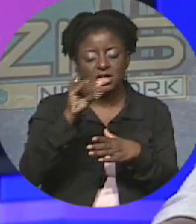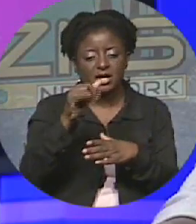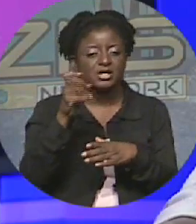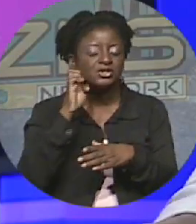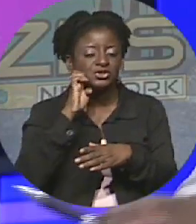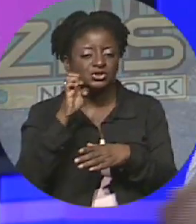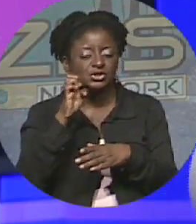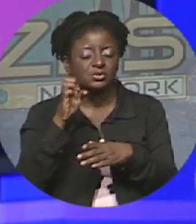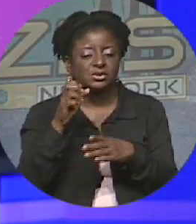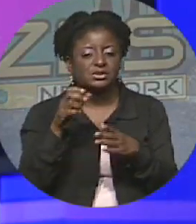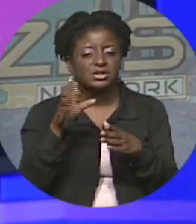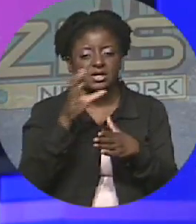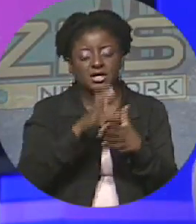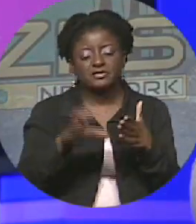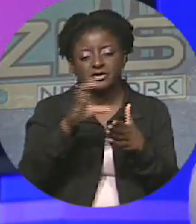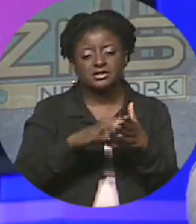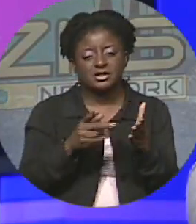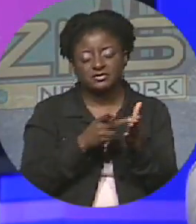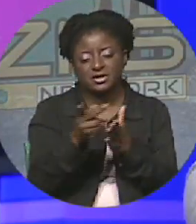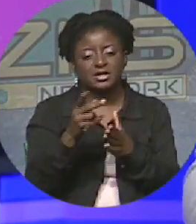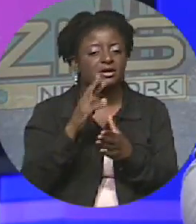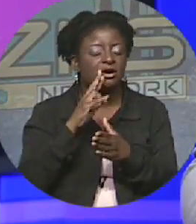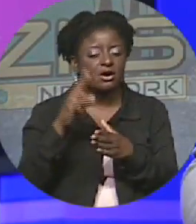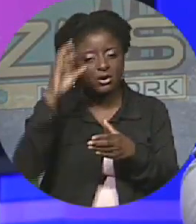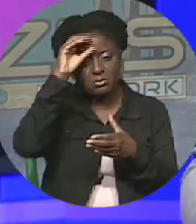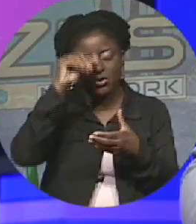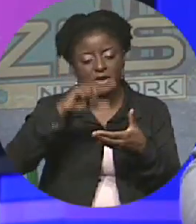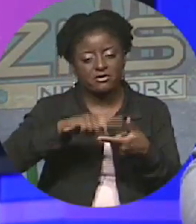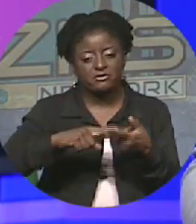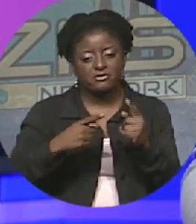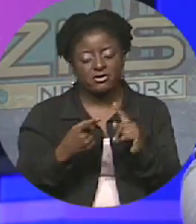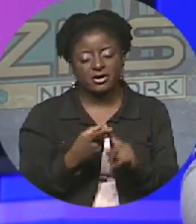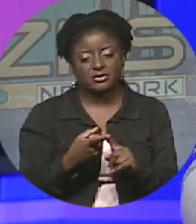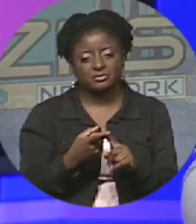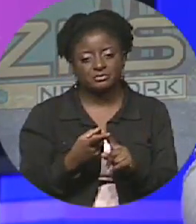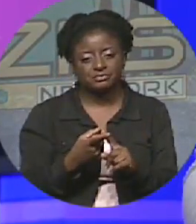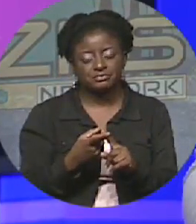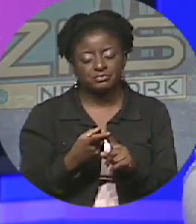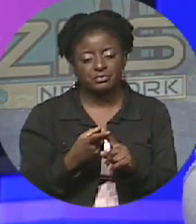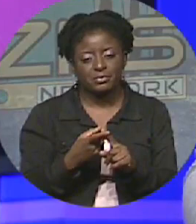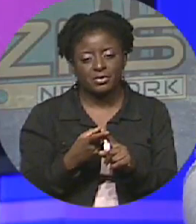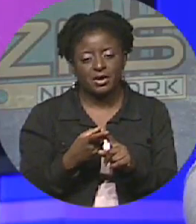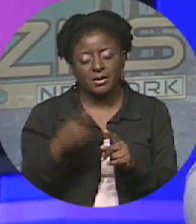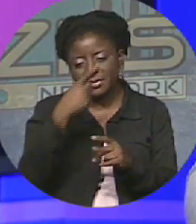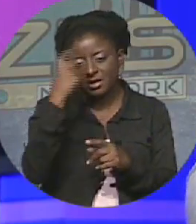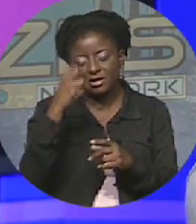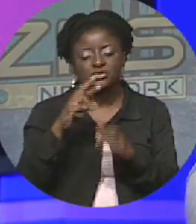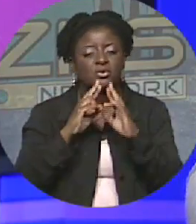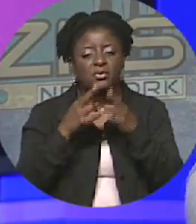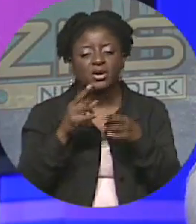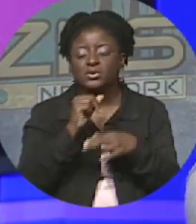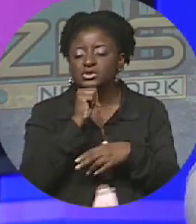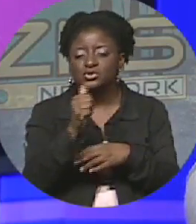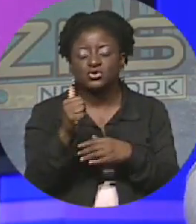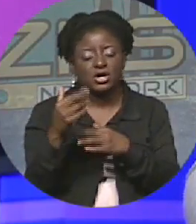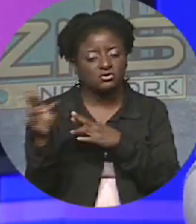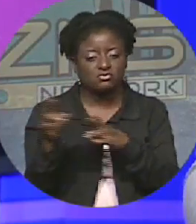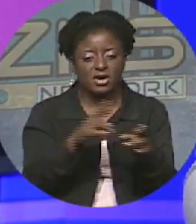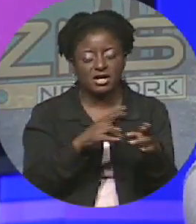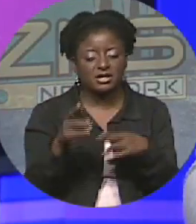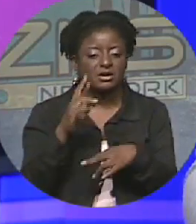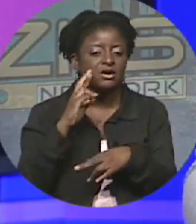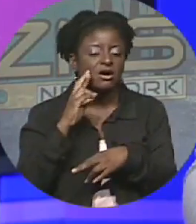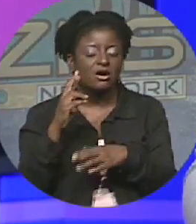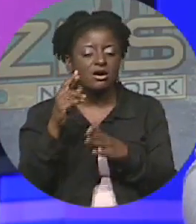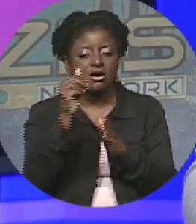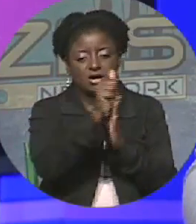Aldine Gibson Jr. He was stabbed to death following an argument. Now, because the report was not ready, her attorney, Wayne Monroe, said that